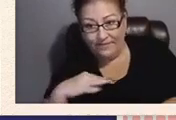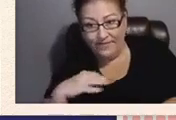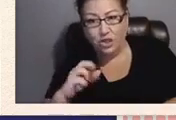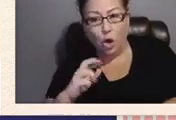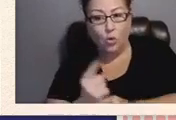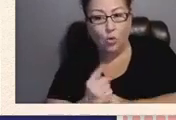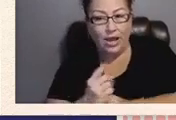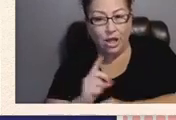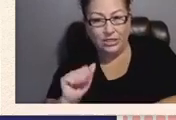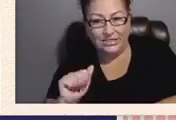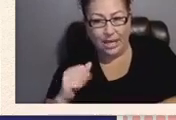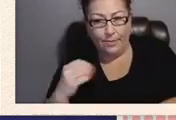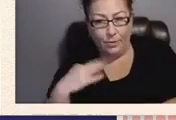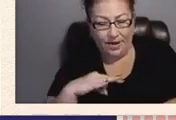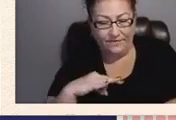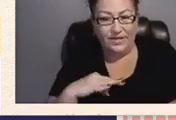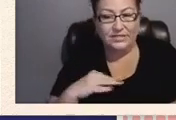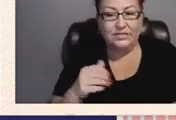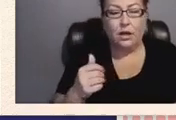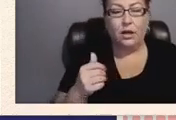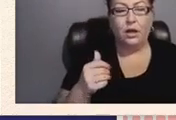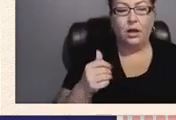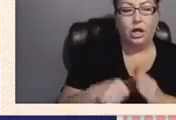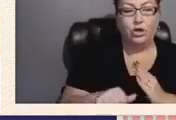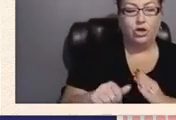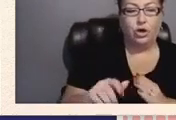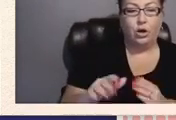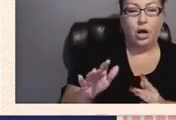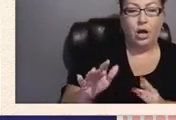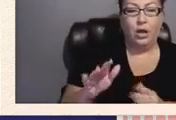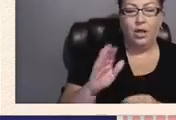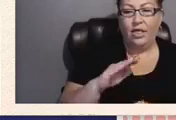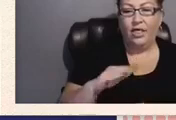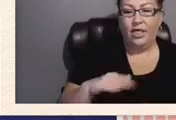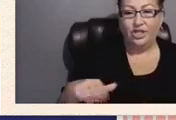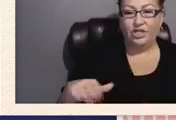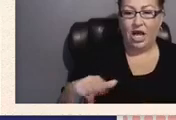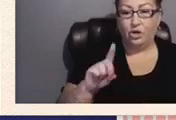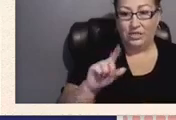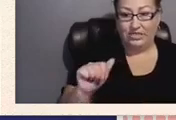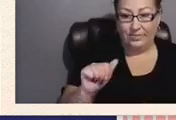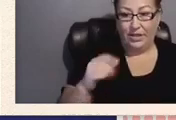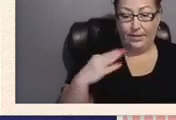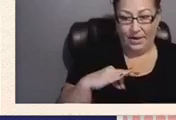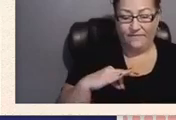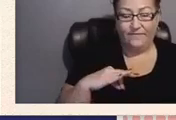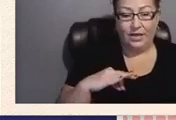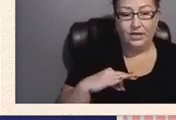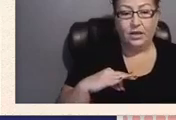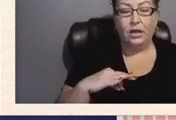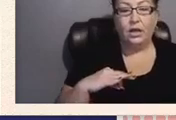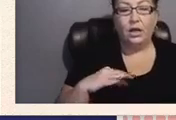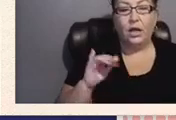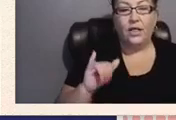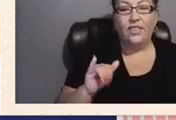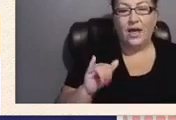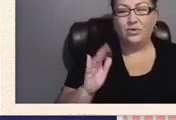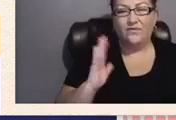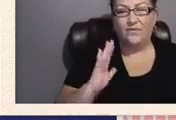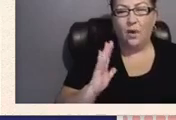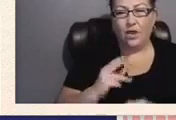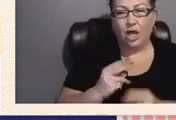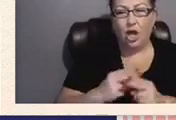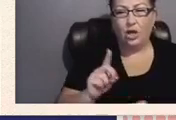benefits under the childhood disability benefit, It was formerly known as the Disabled